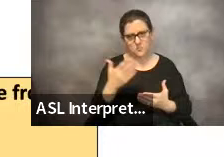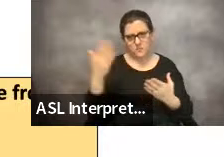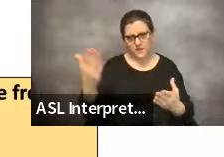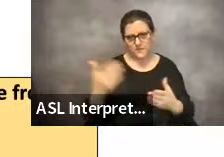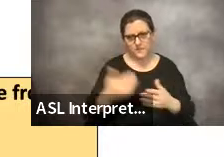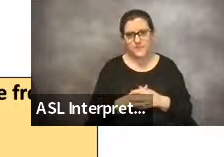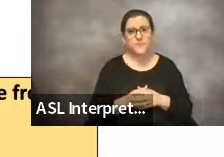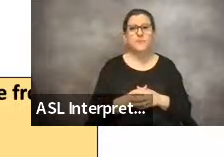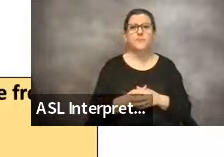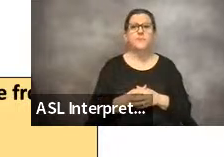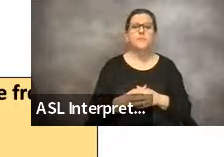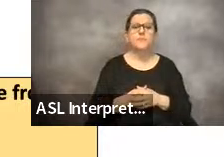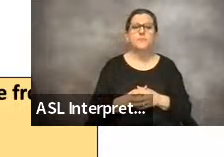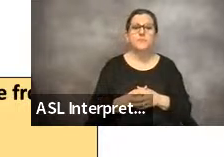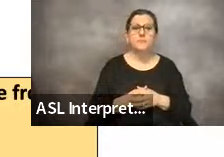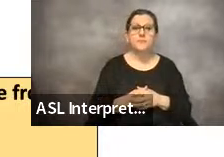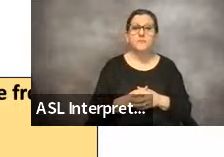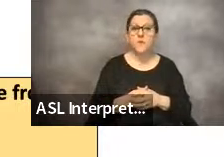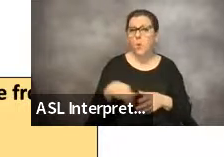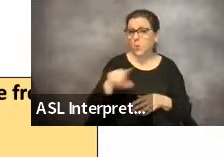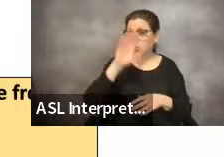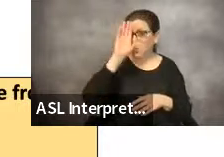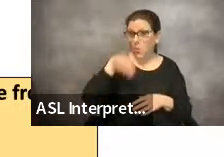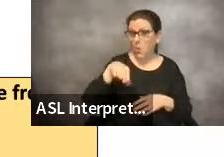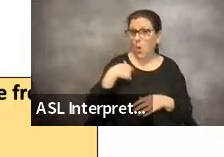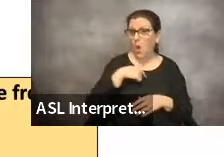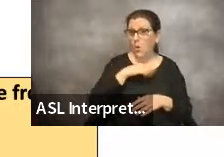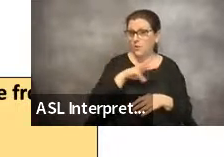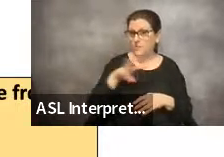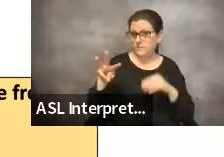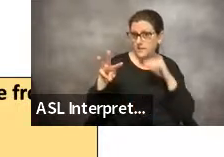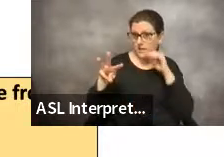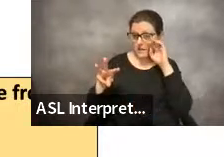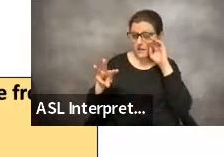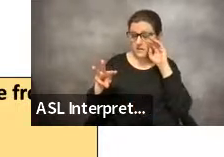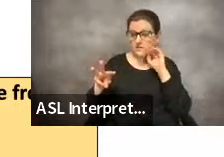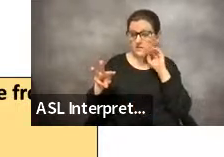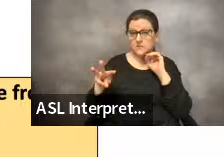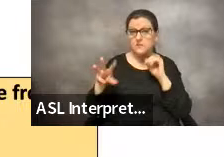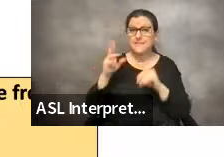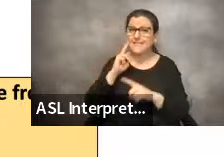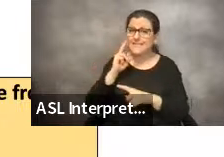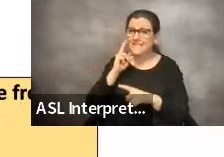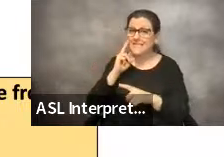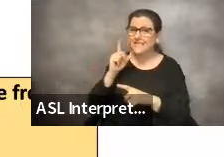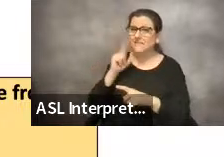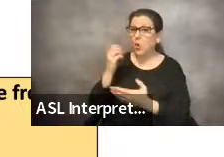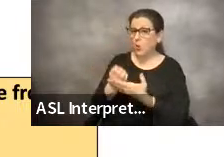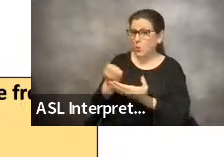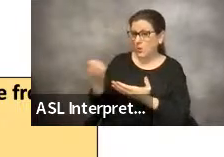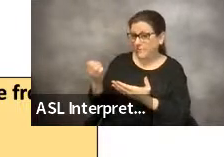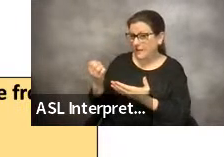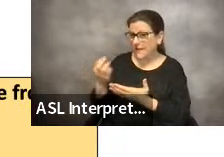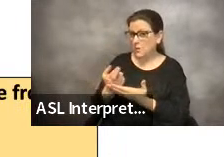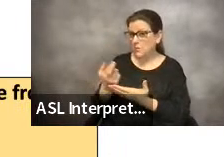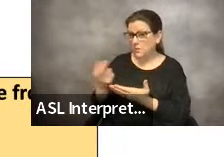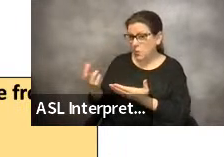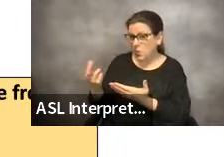So just so that you know, on our website, you'll find under equipment